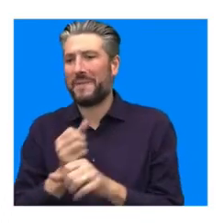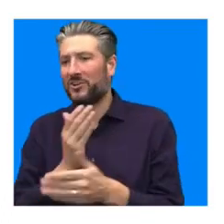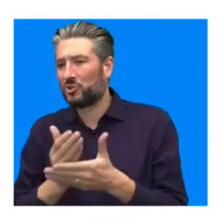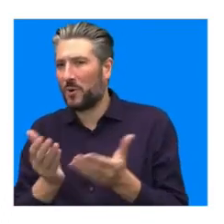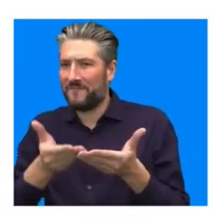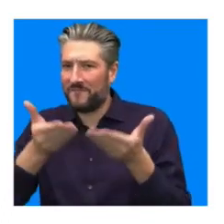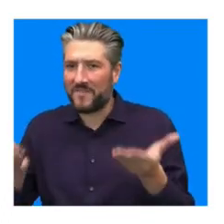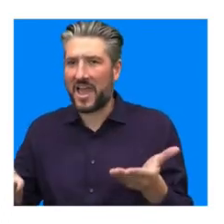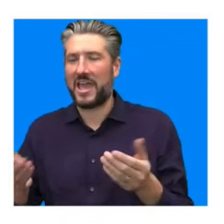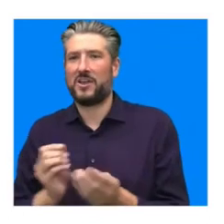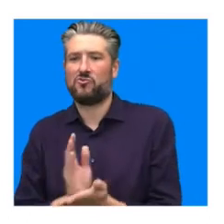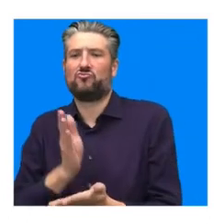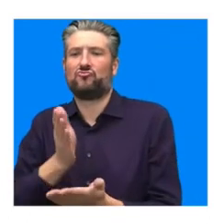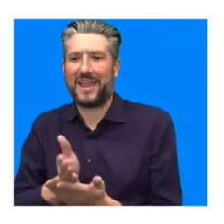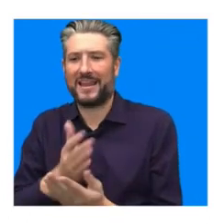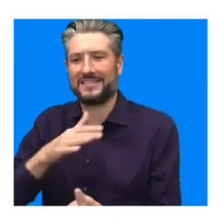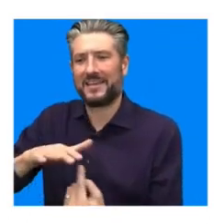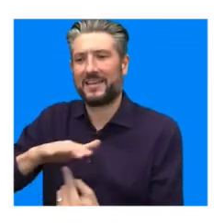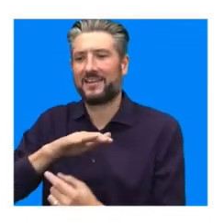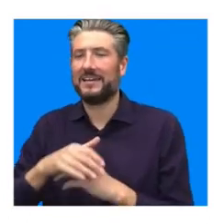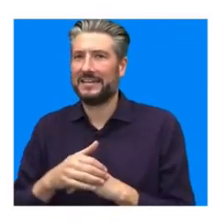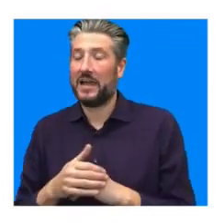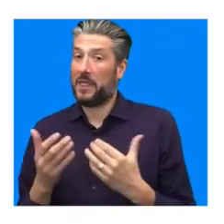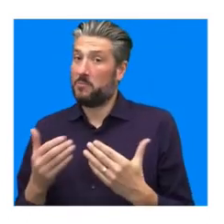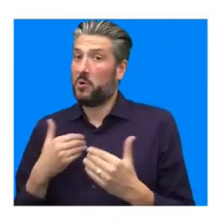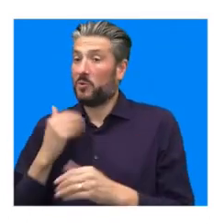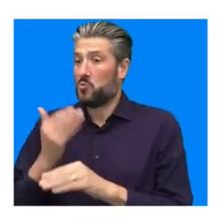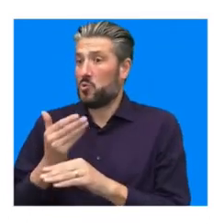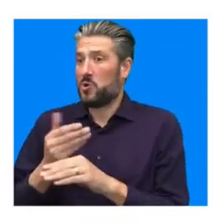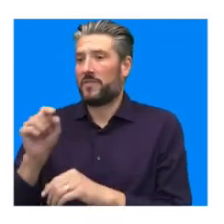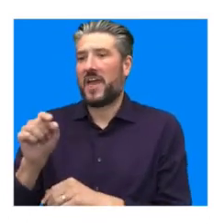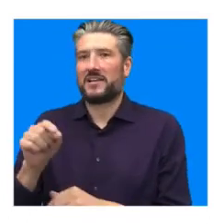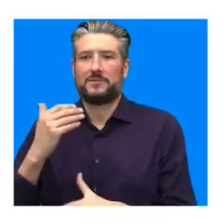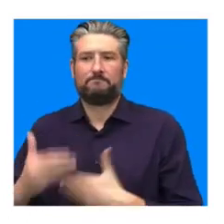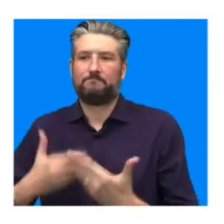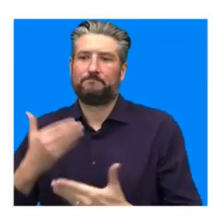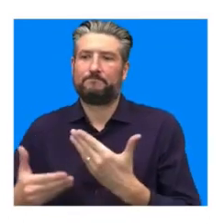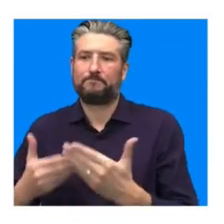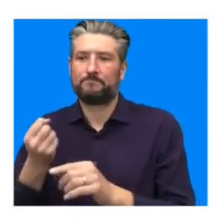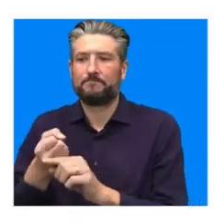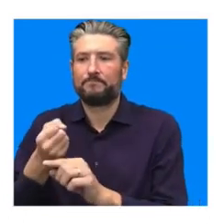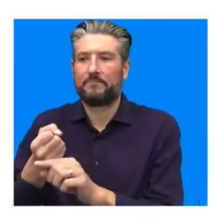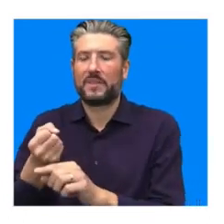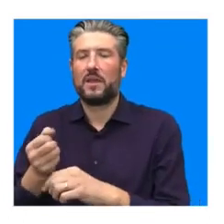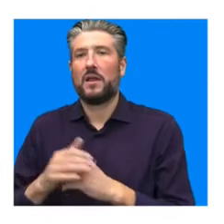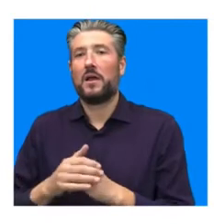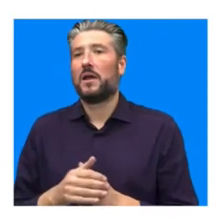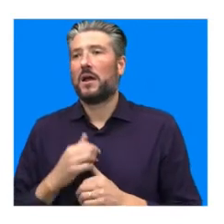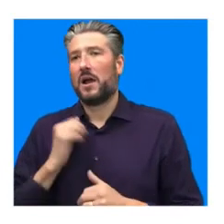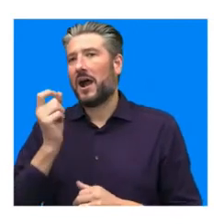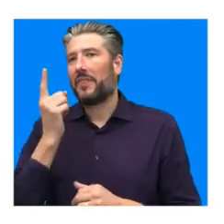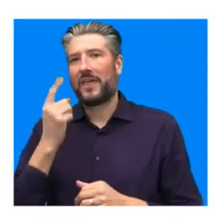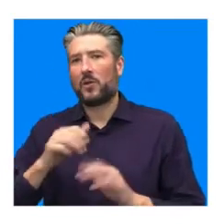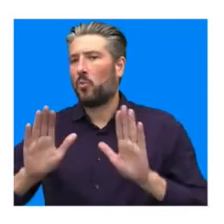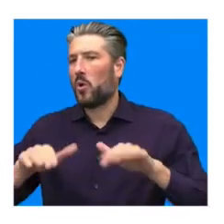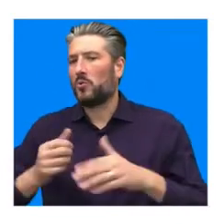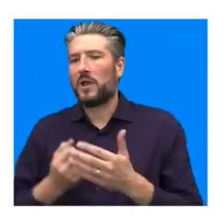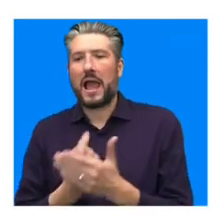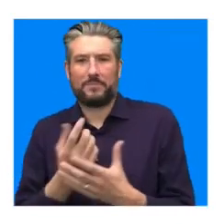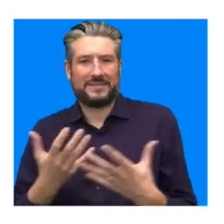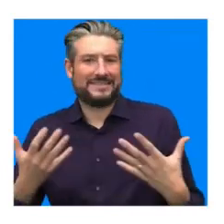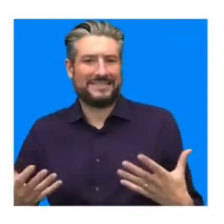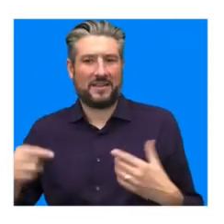realistic. But it's what we're working on at the moment. I think it will, you know, it won't be in place for this pandemic, but I'm hoping